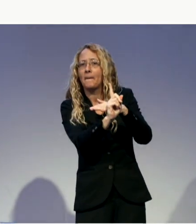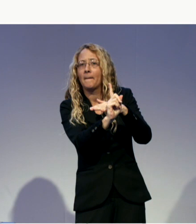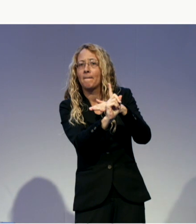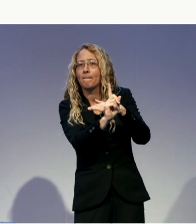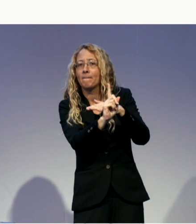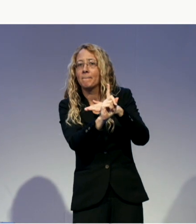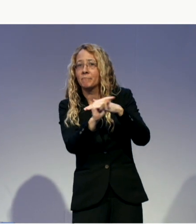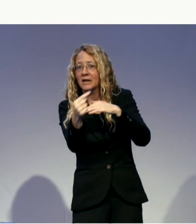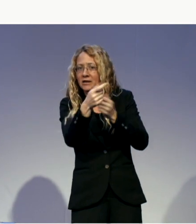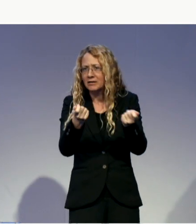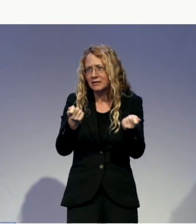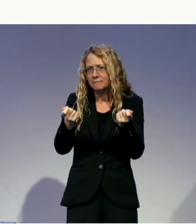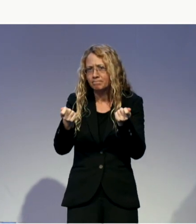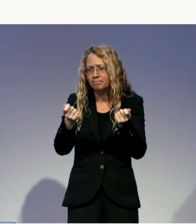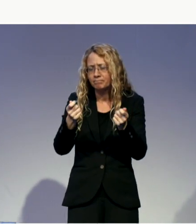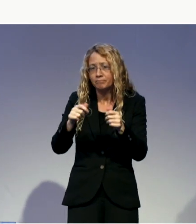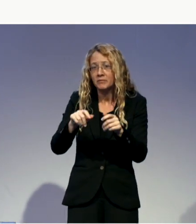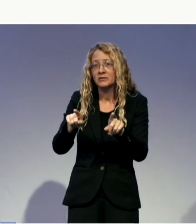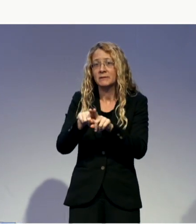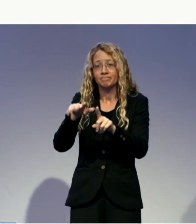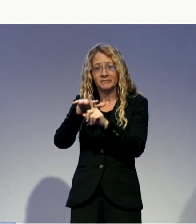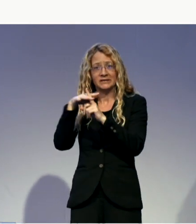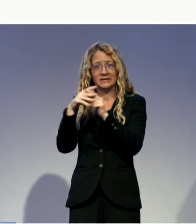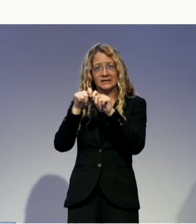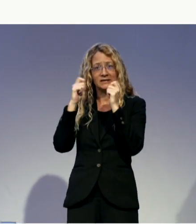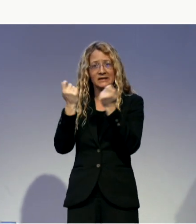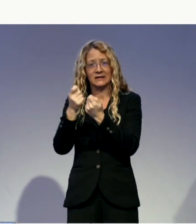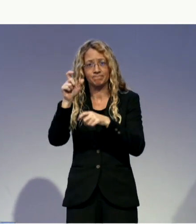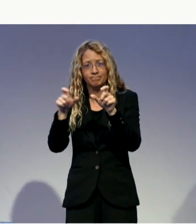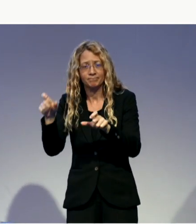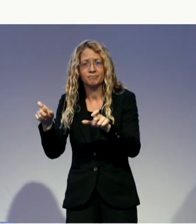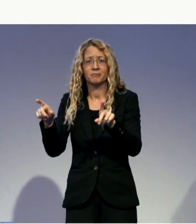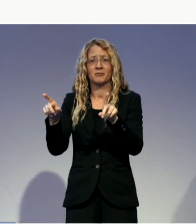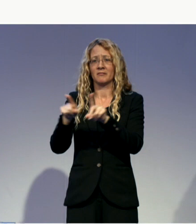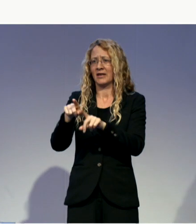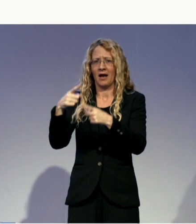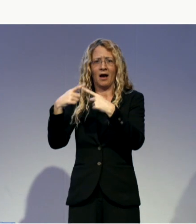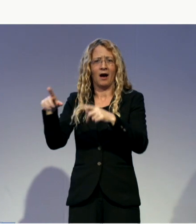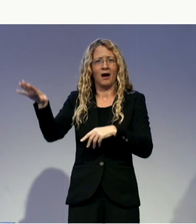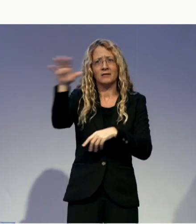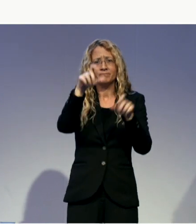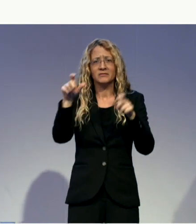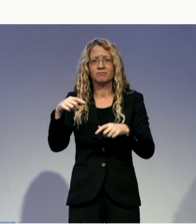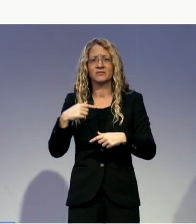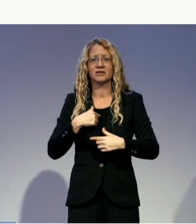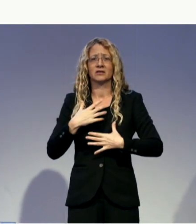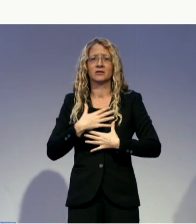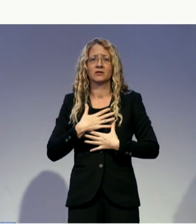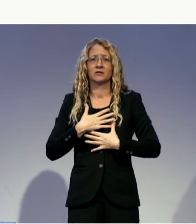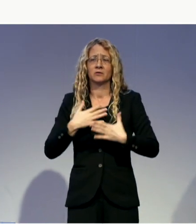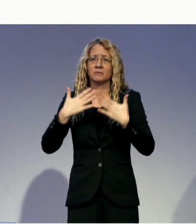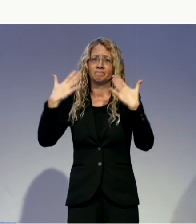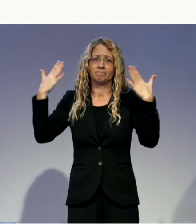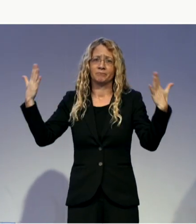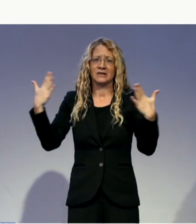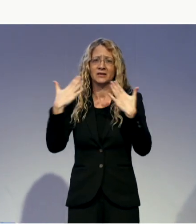Michael and to Wilfred and to Martin. And I always get emotional at this point just to say a huge thank you to absolutely every one of you. And